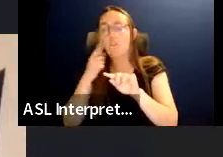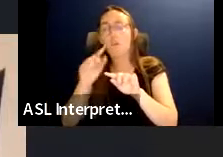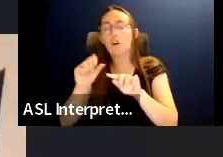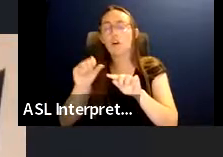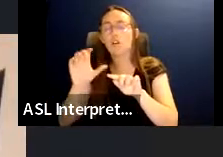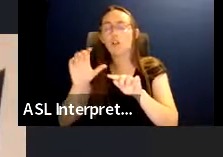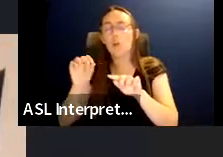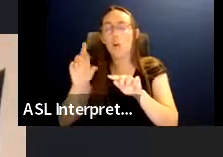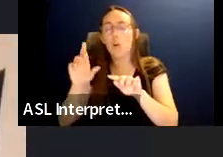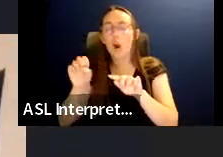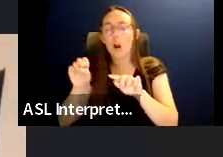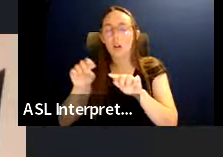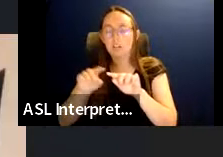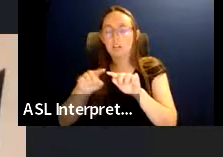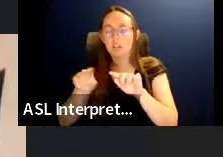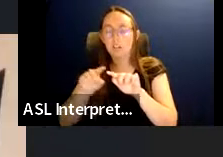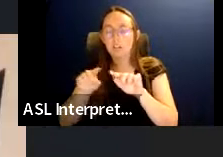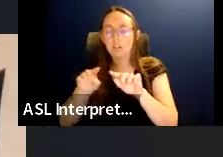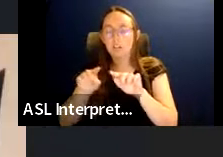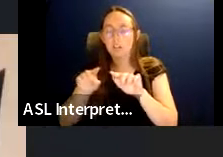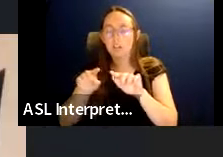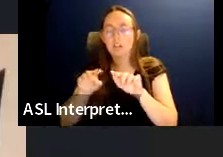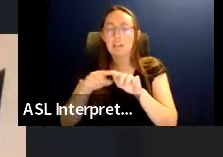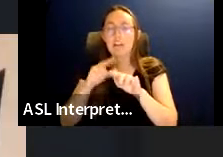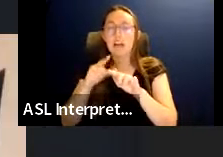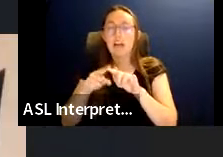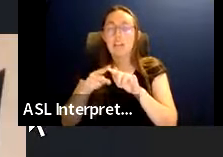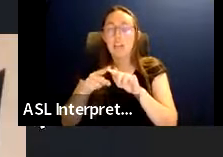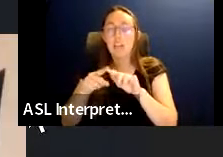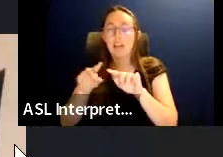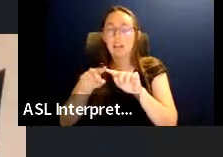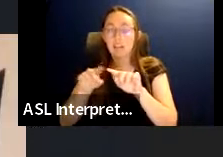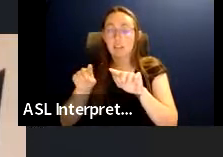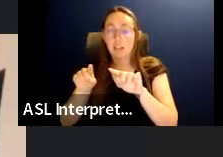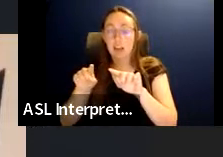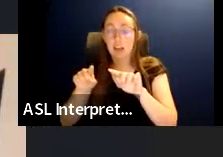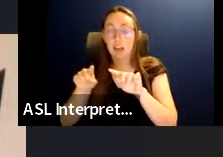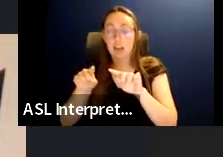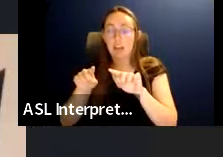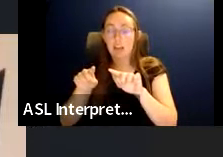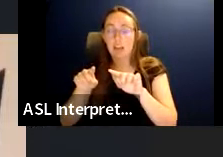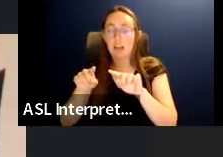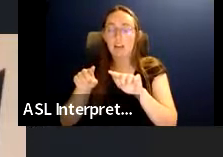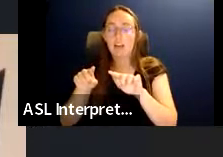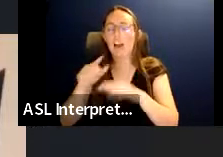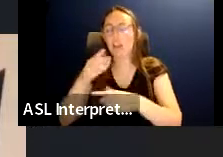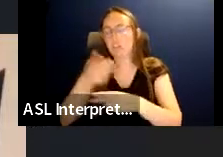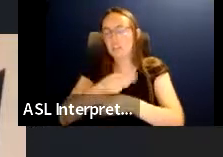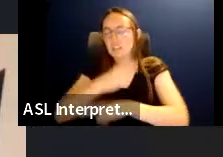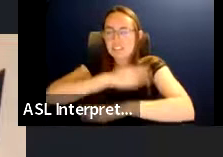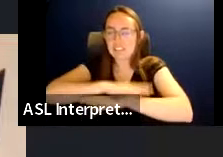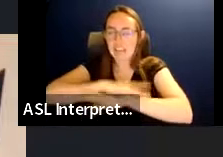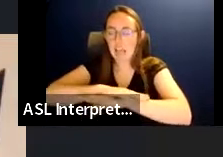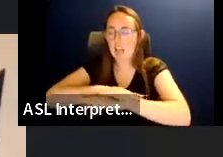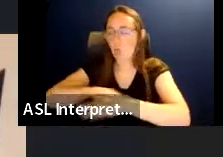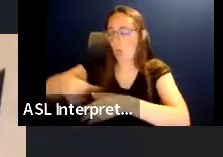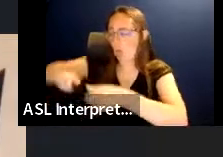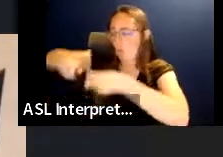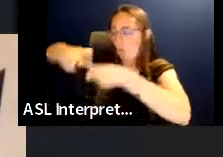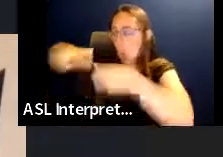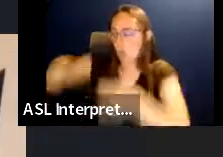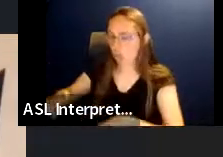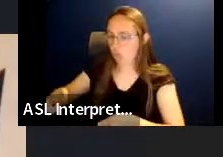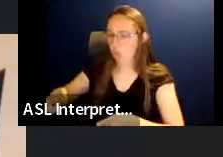And then I will snap that score line off on the edge of a table. Then on the inside of